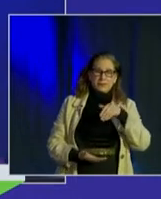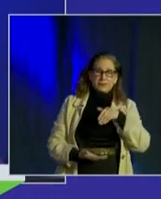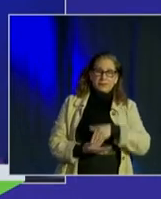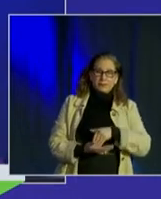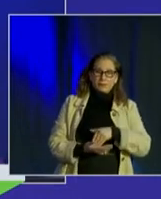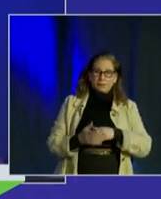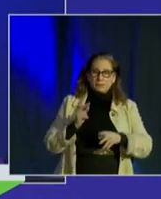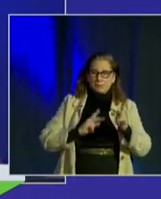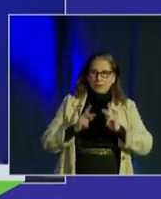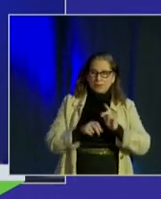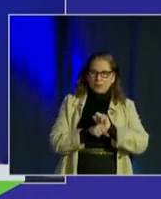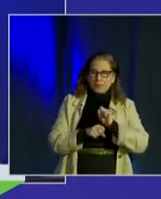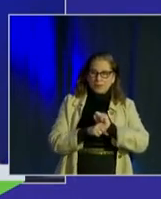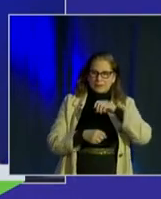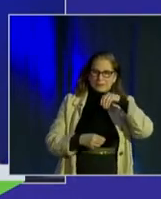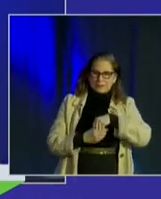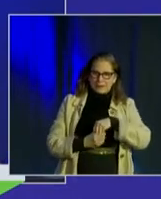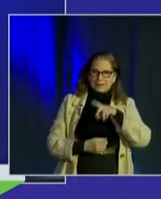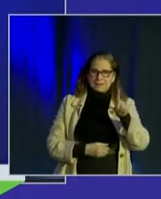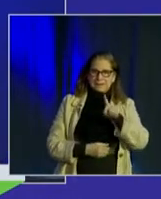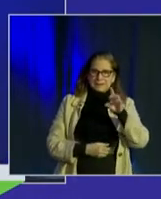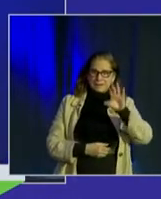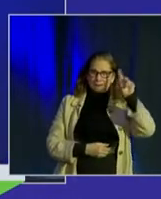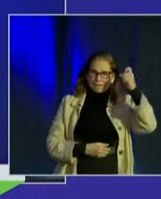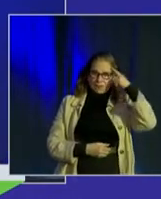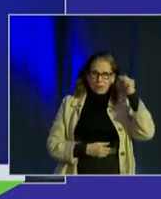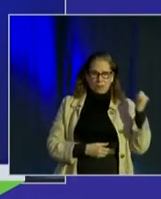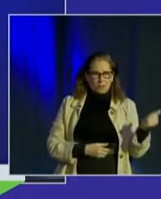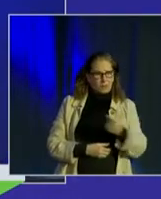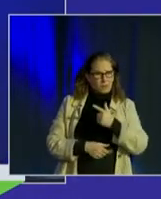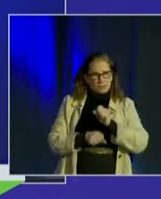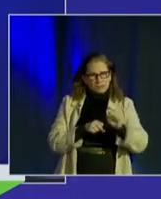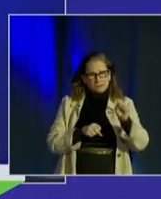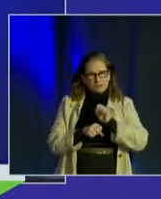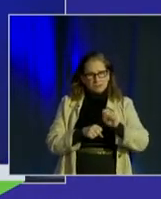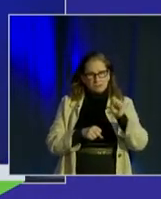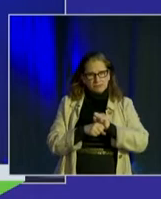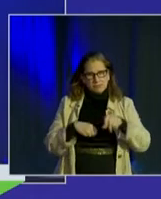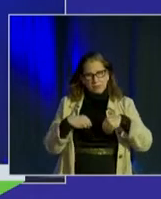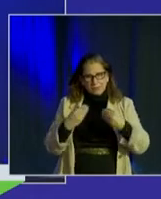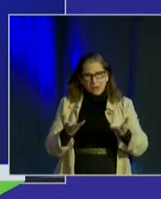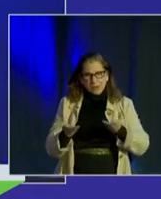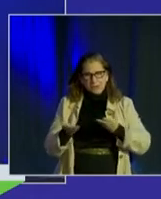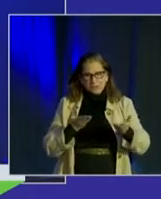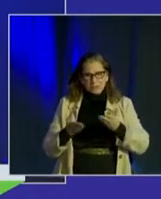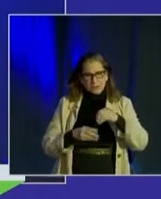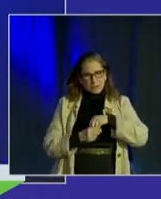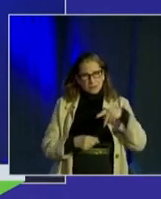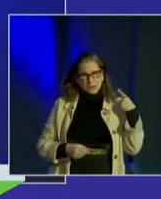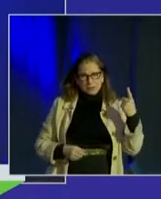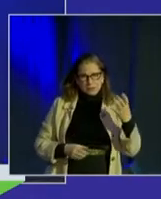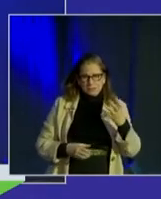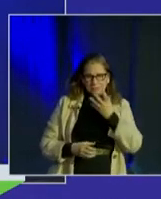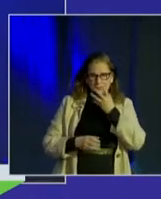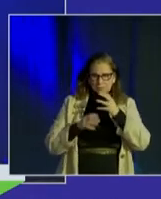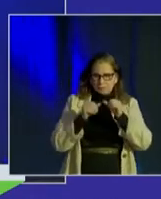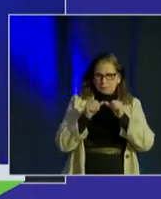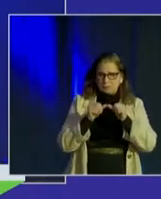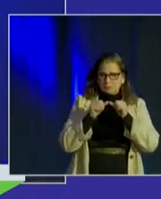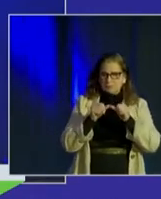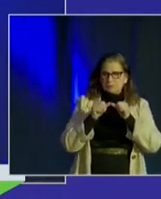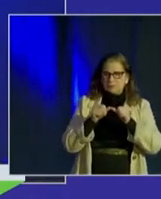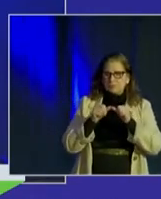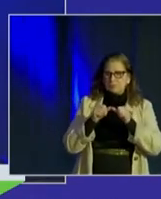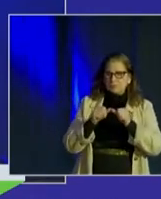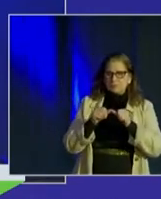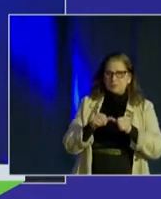a dime to make sure that our government, our services can continue to operate during this unprecedented